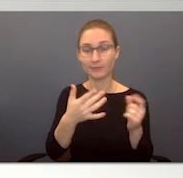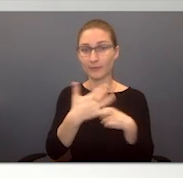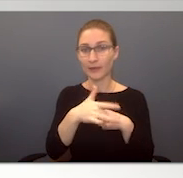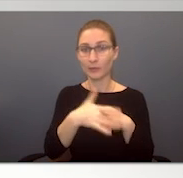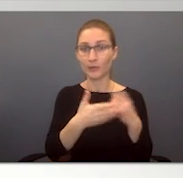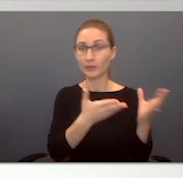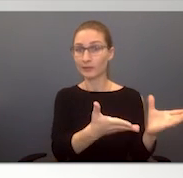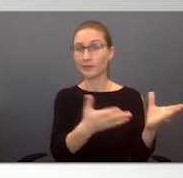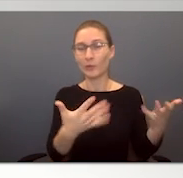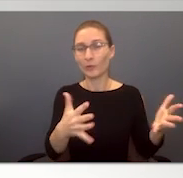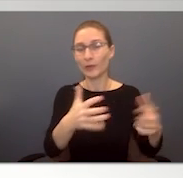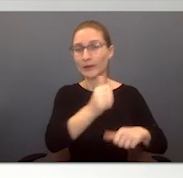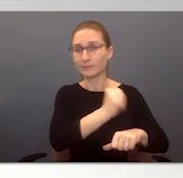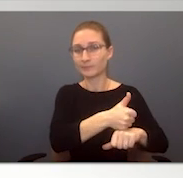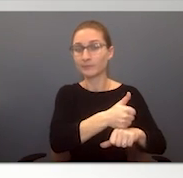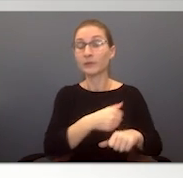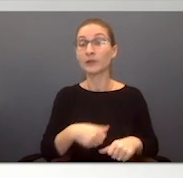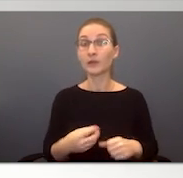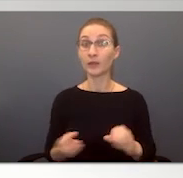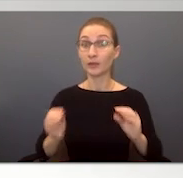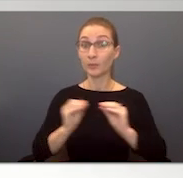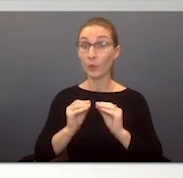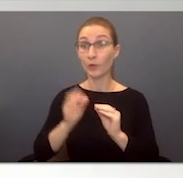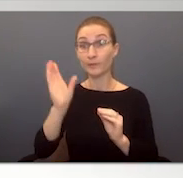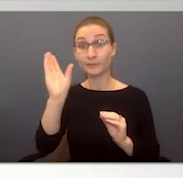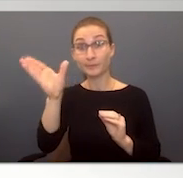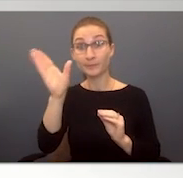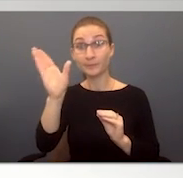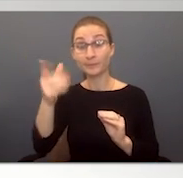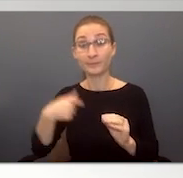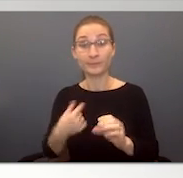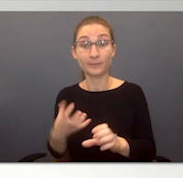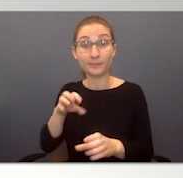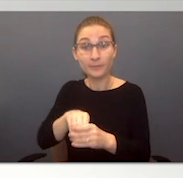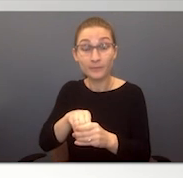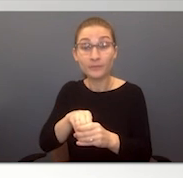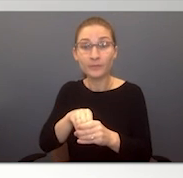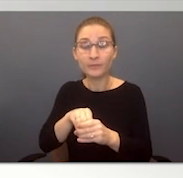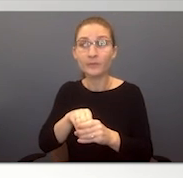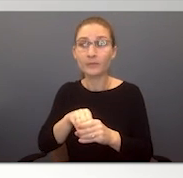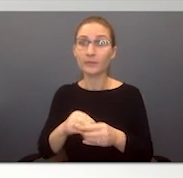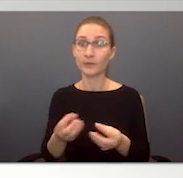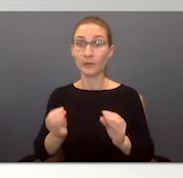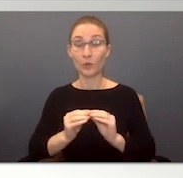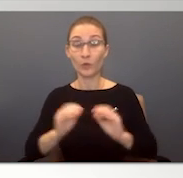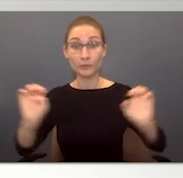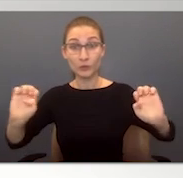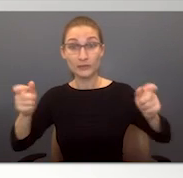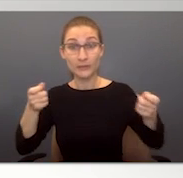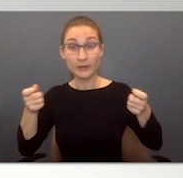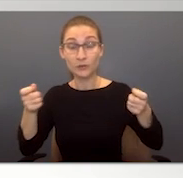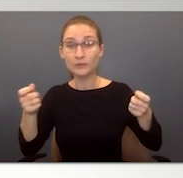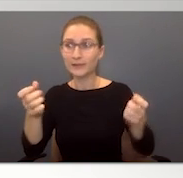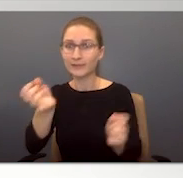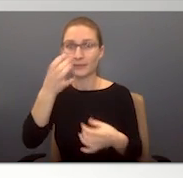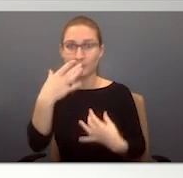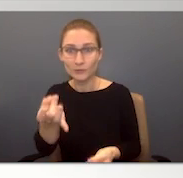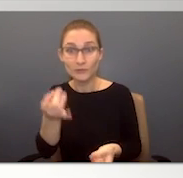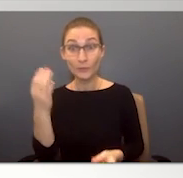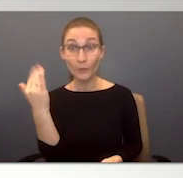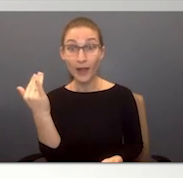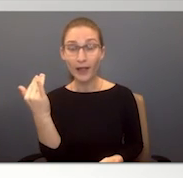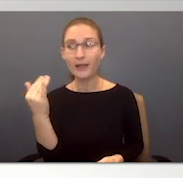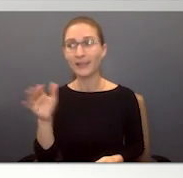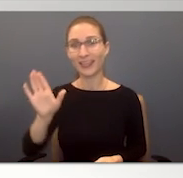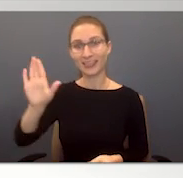sent me the application. But the more I do these, the more emergency management is getting interested in me